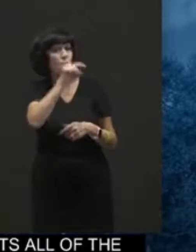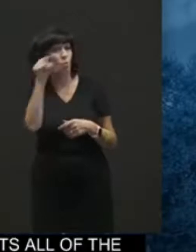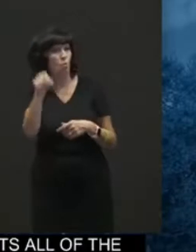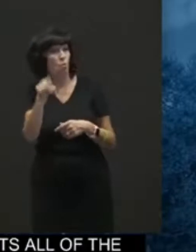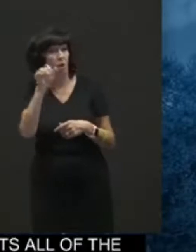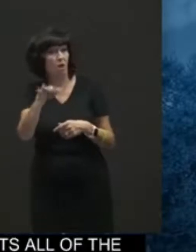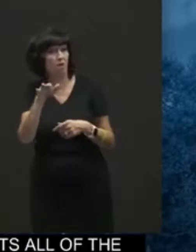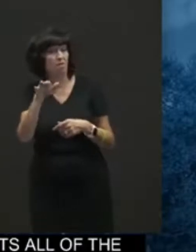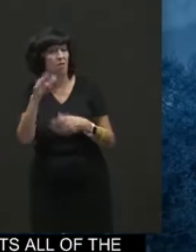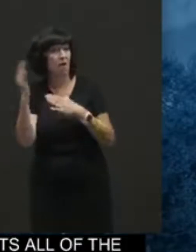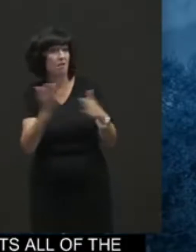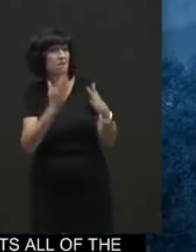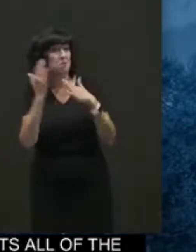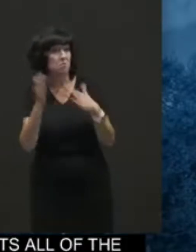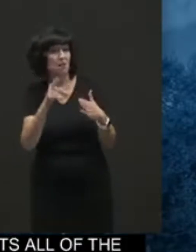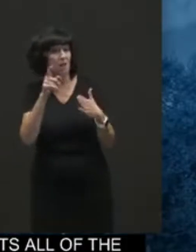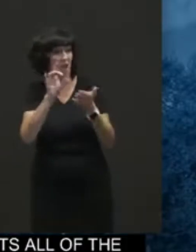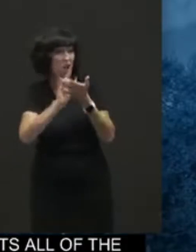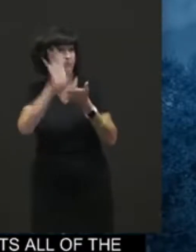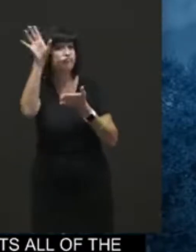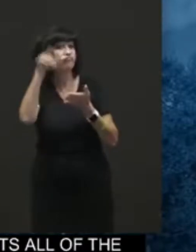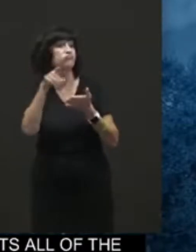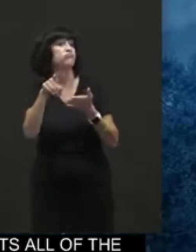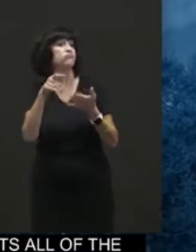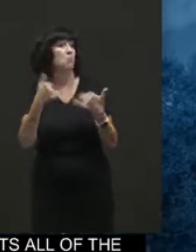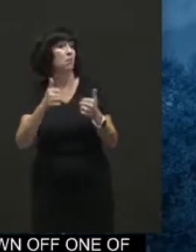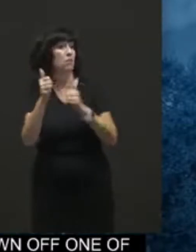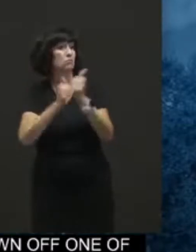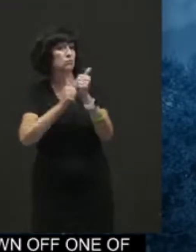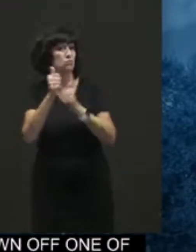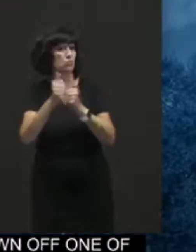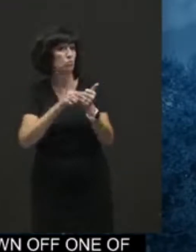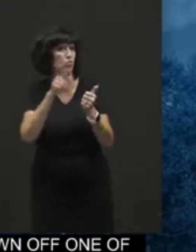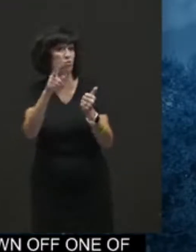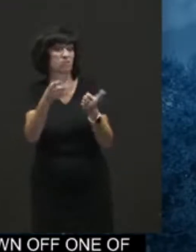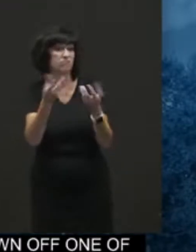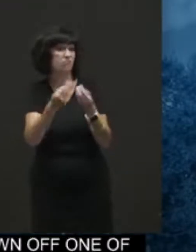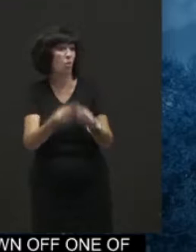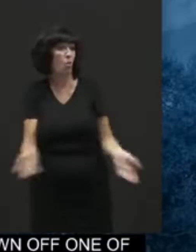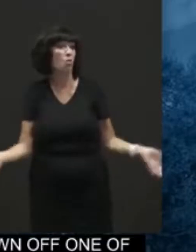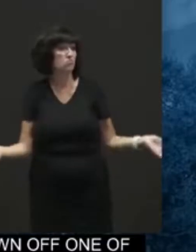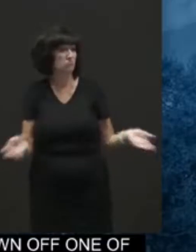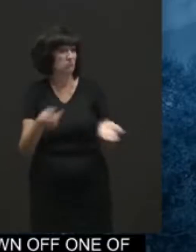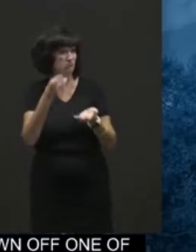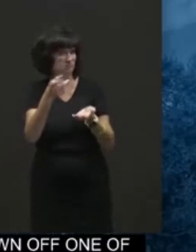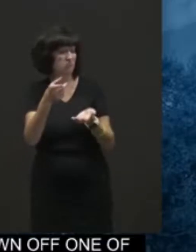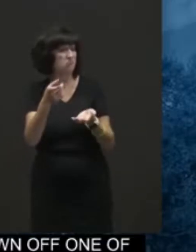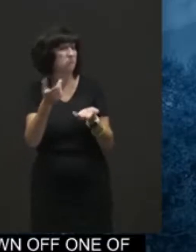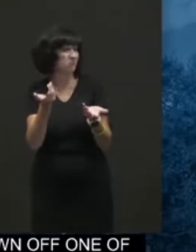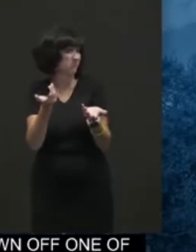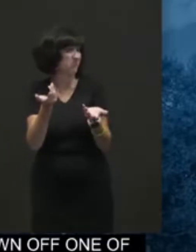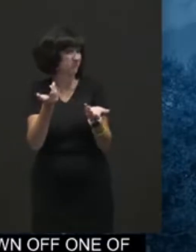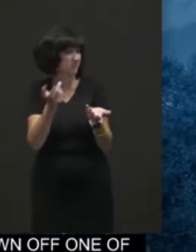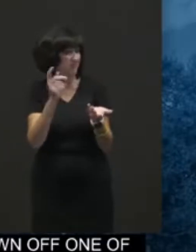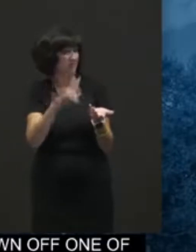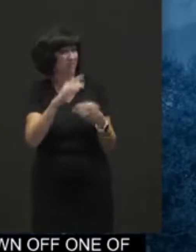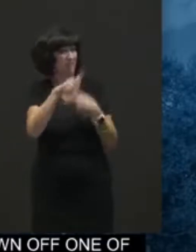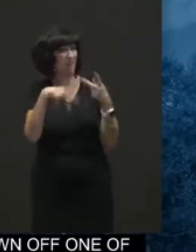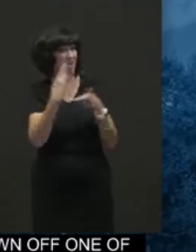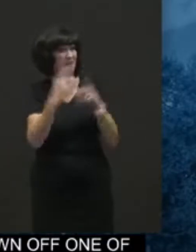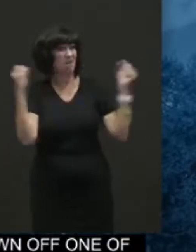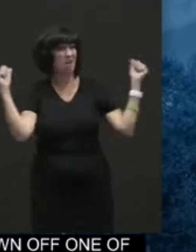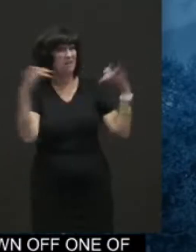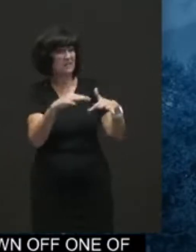And these young people need to understand that these gatherings, these activities